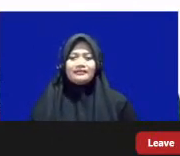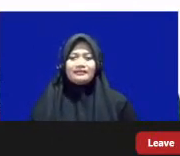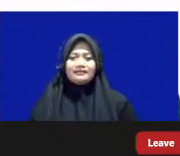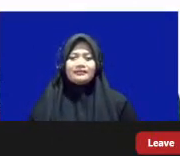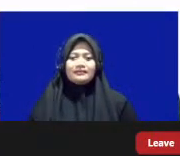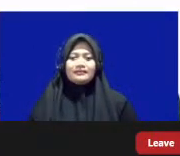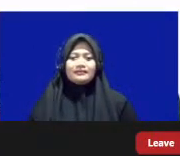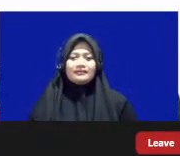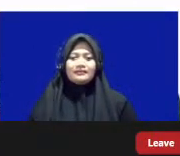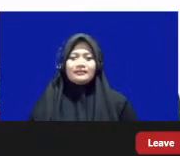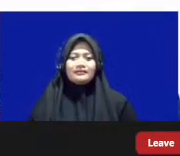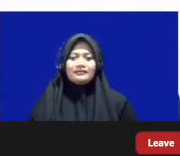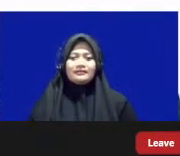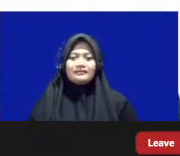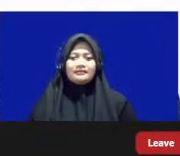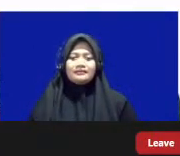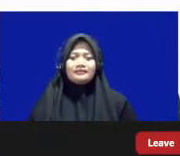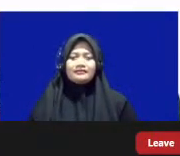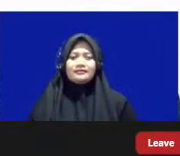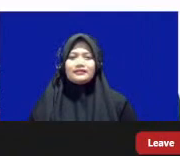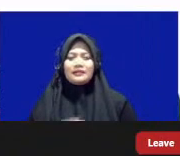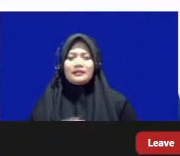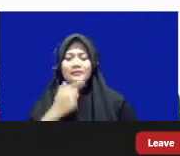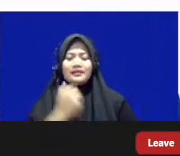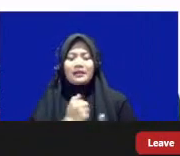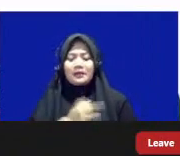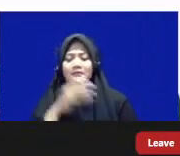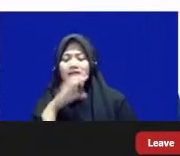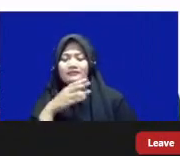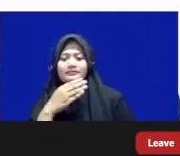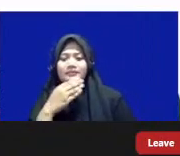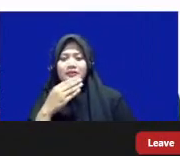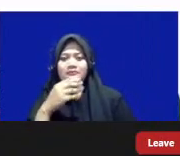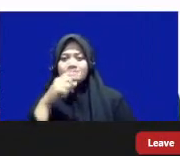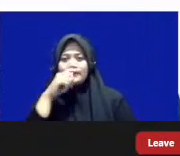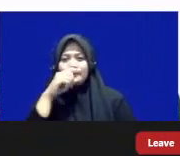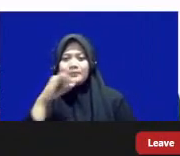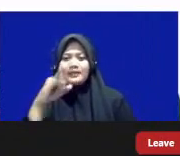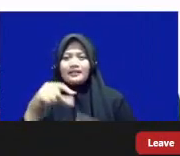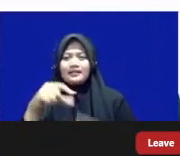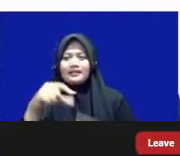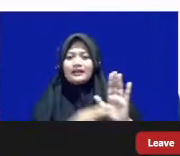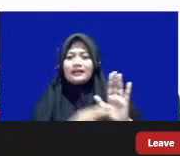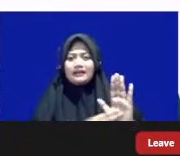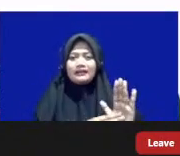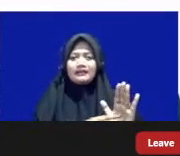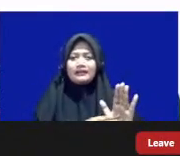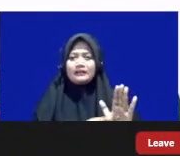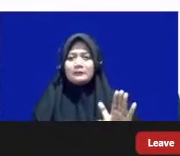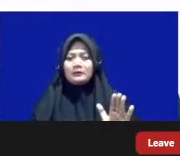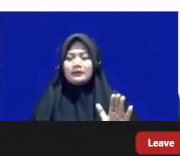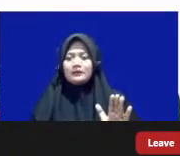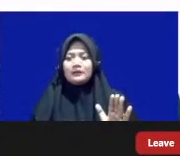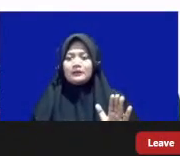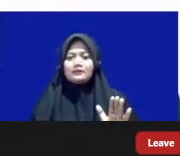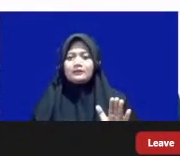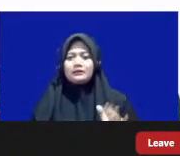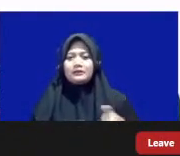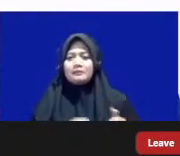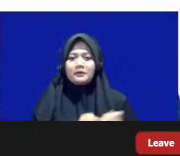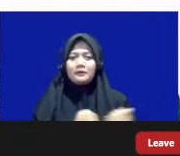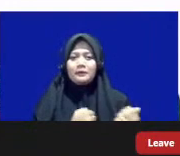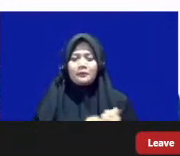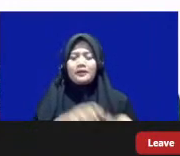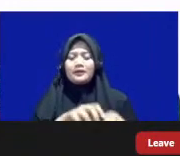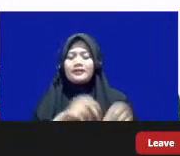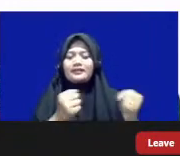him Pak Ian. Pak Ian is a strong supporter of civil society movement for disaster resilience. He is currently spearheading the